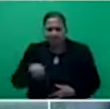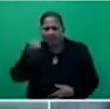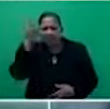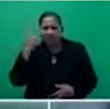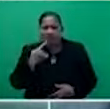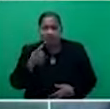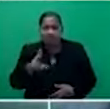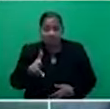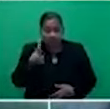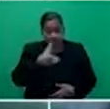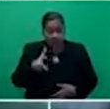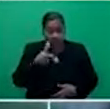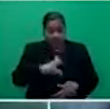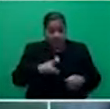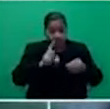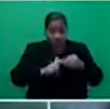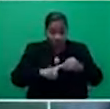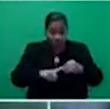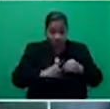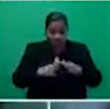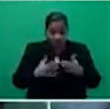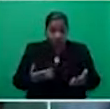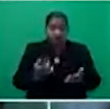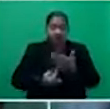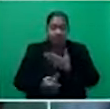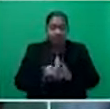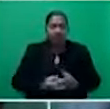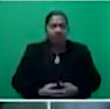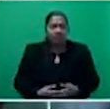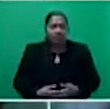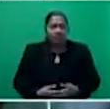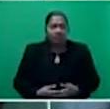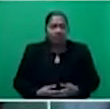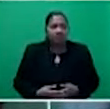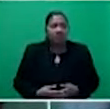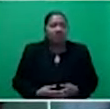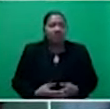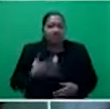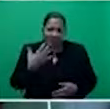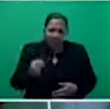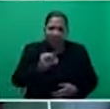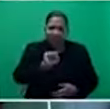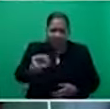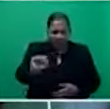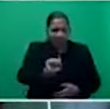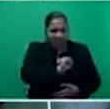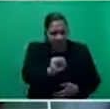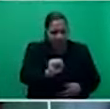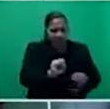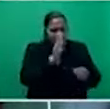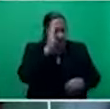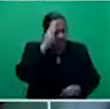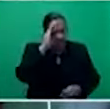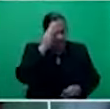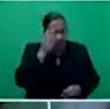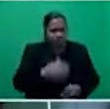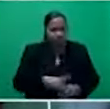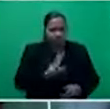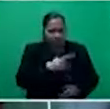in question, Mr. Speaker, sir, the video in question is on their Facebook page and does have lies on